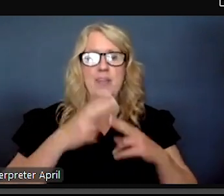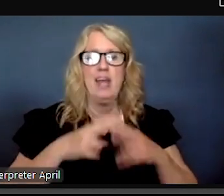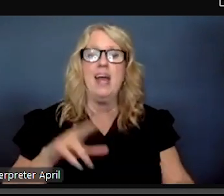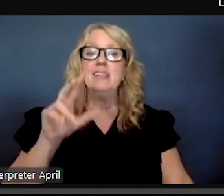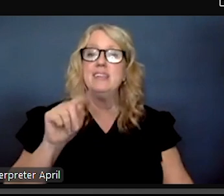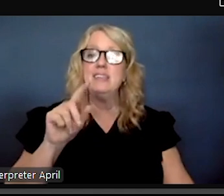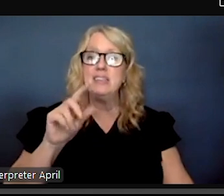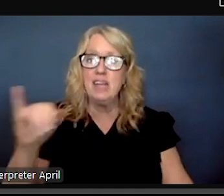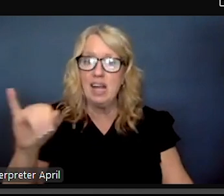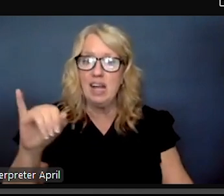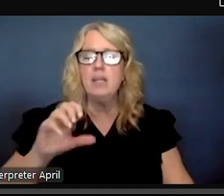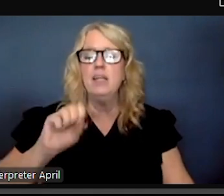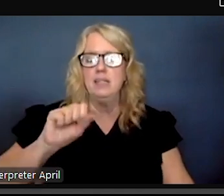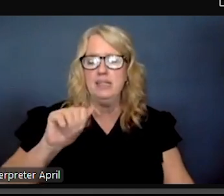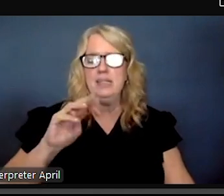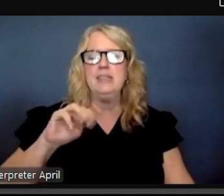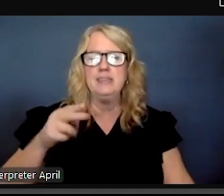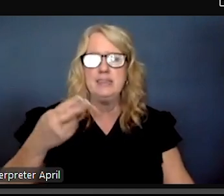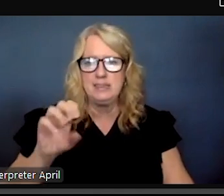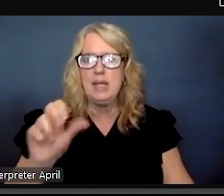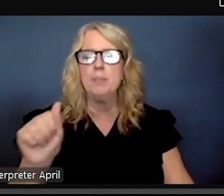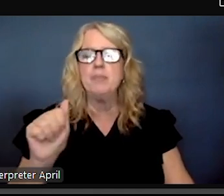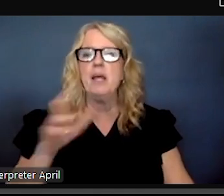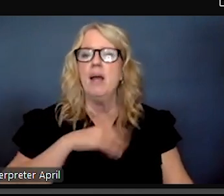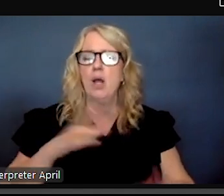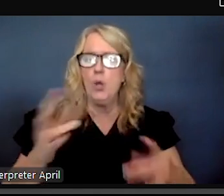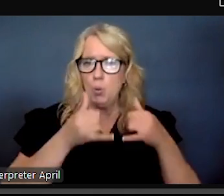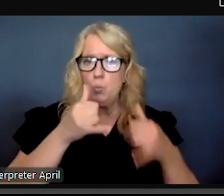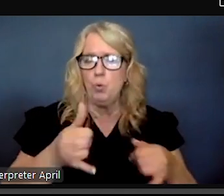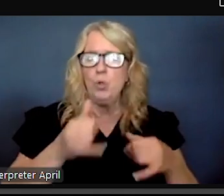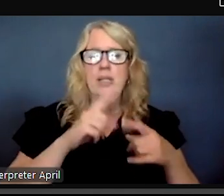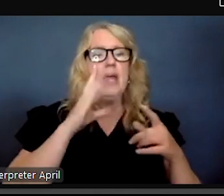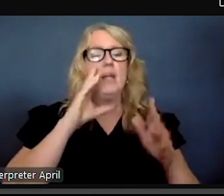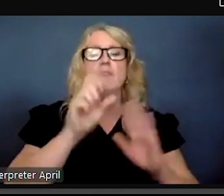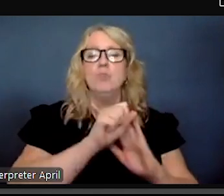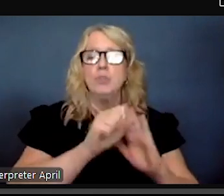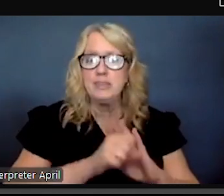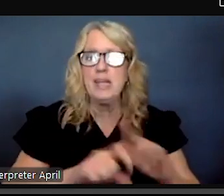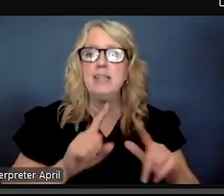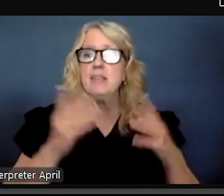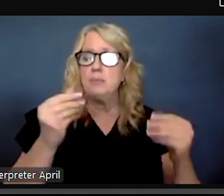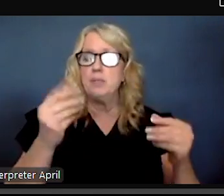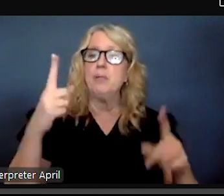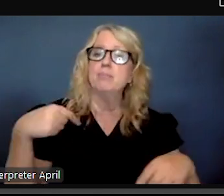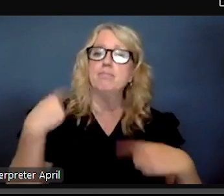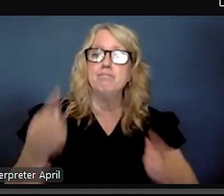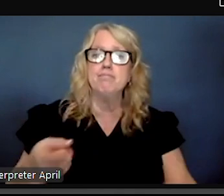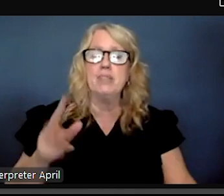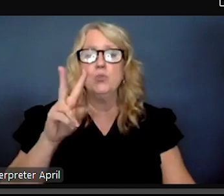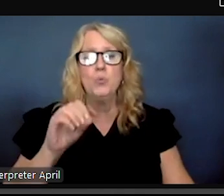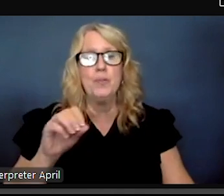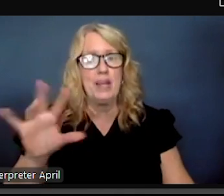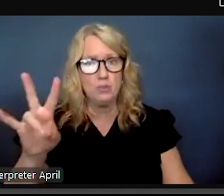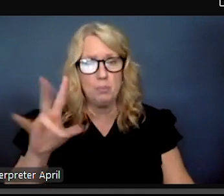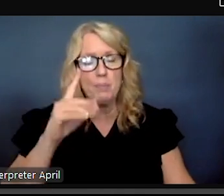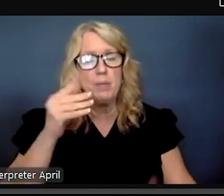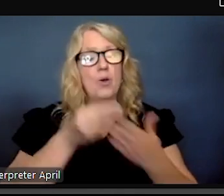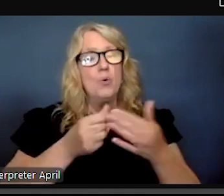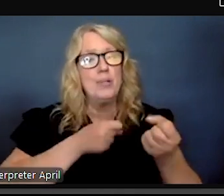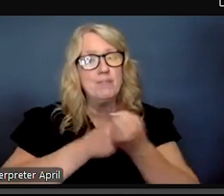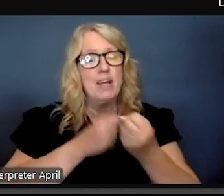Award. It's a SAMHSA award that Nashville has had for states and territories since 2007. We've funded